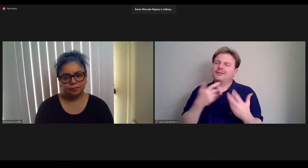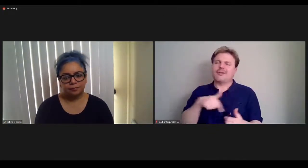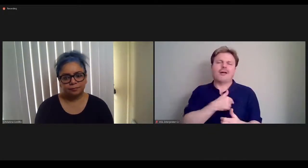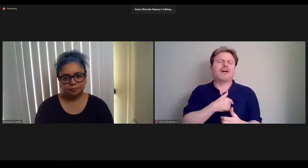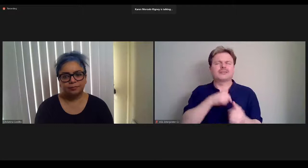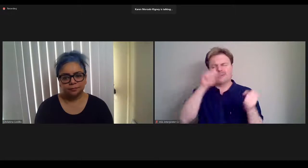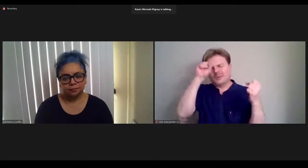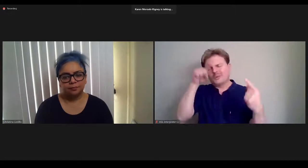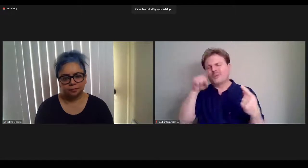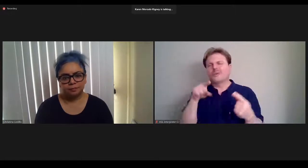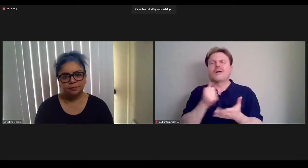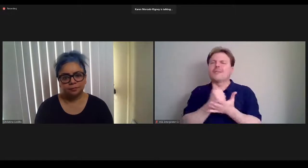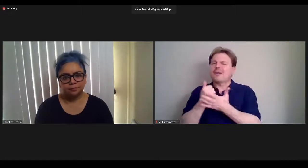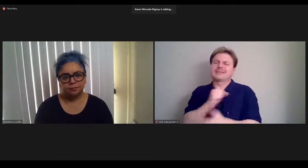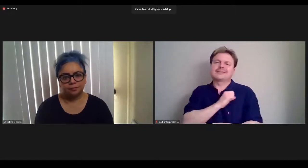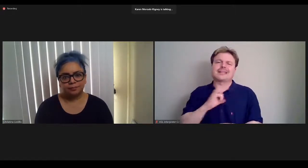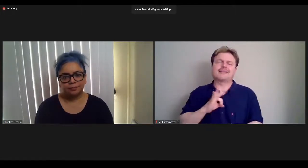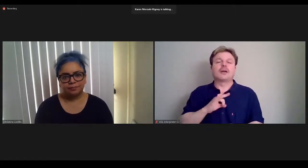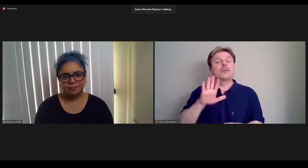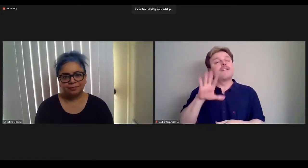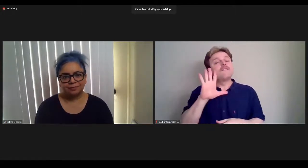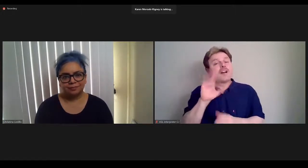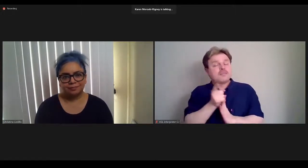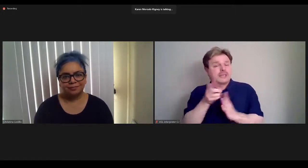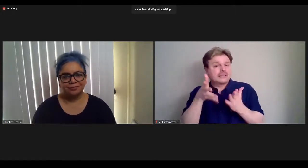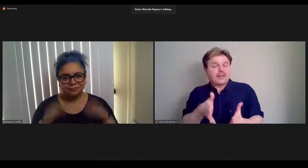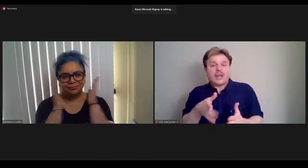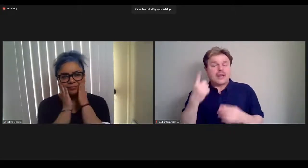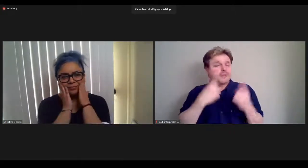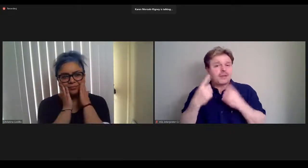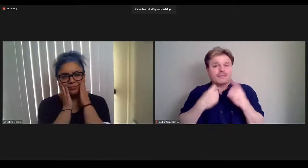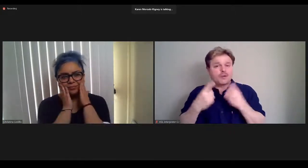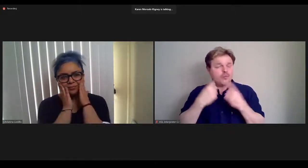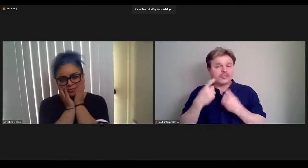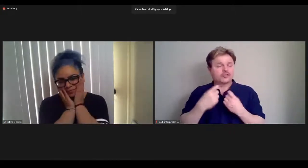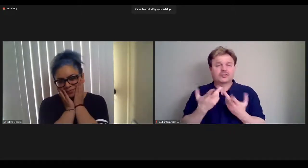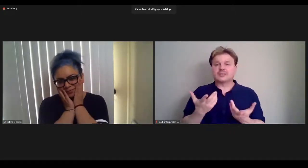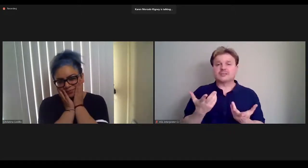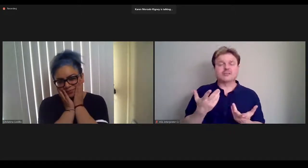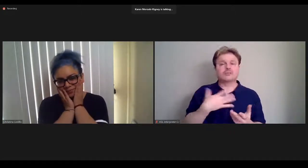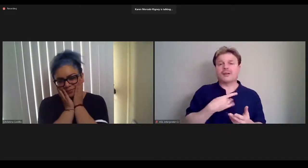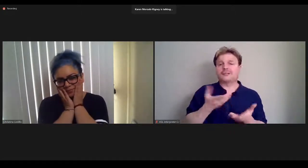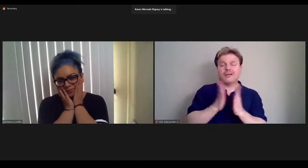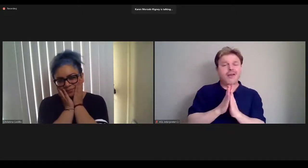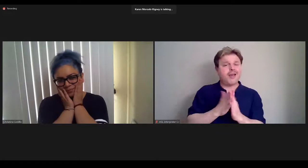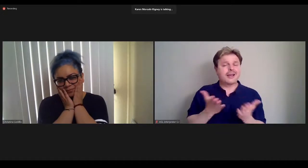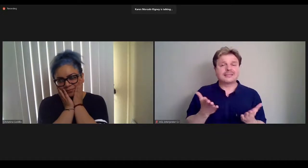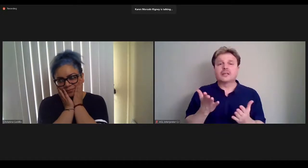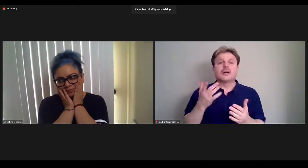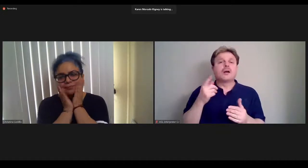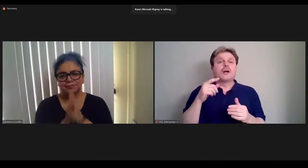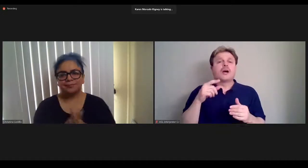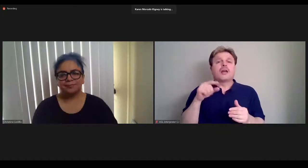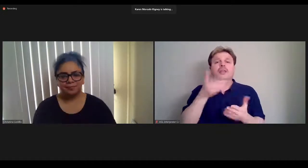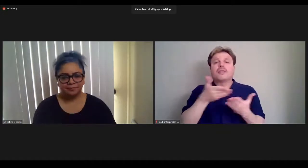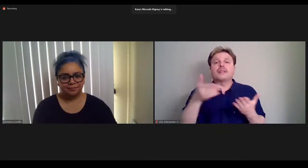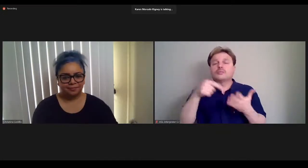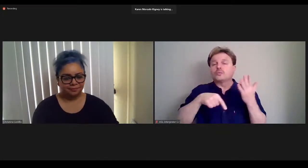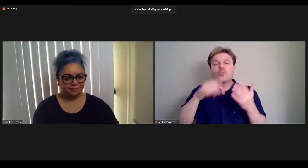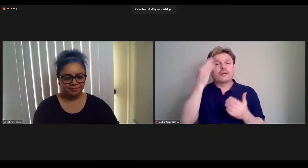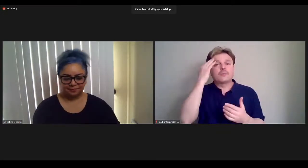staff. Folks, we have about 5 minutes left. Does anyone have questions, things they'd like to ask, things they'd like to know?